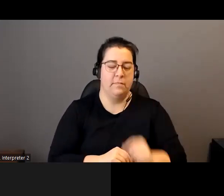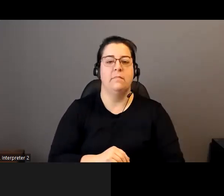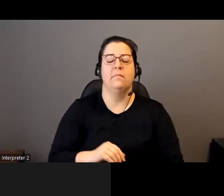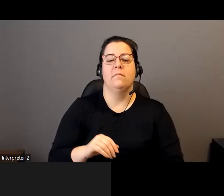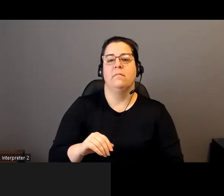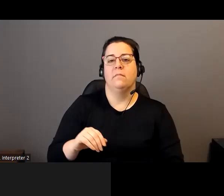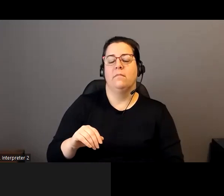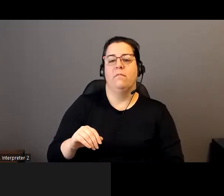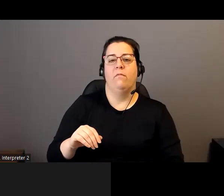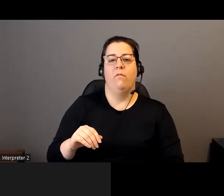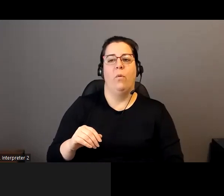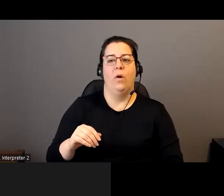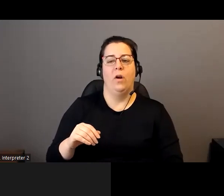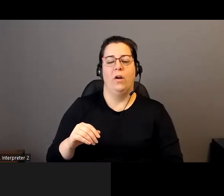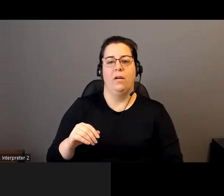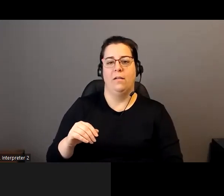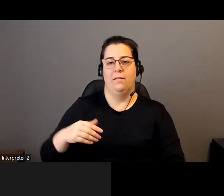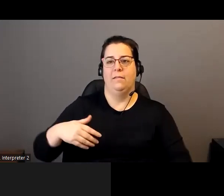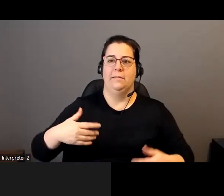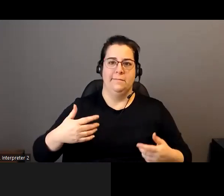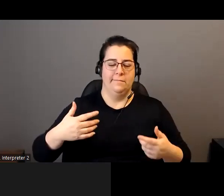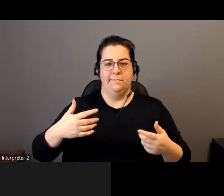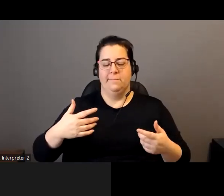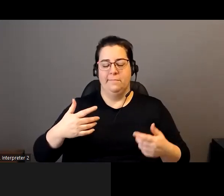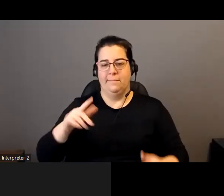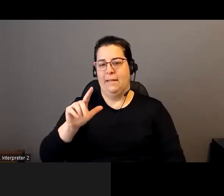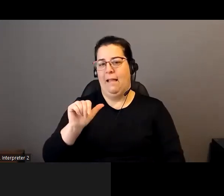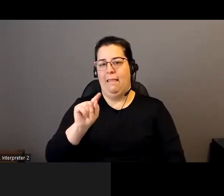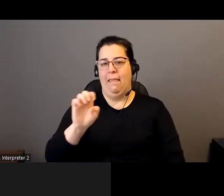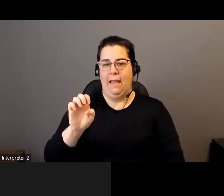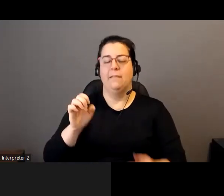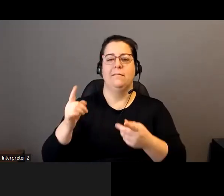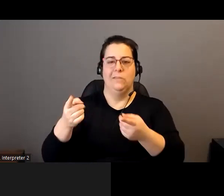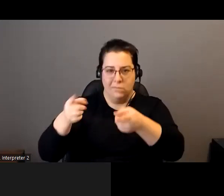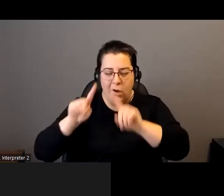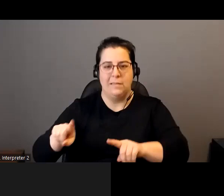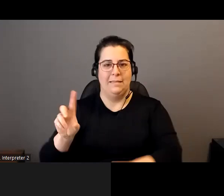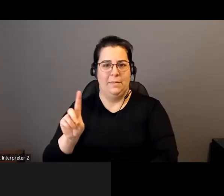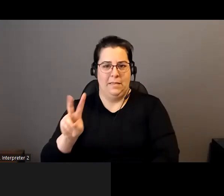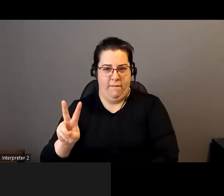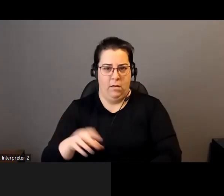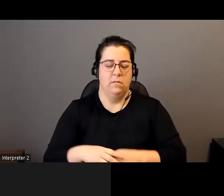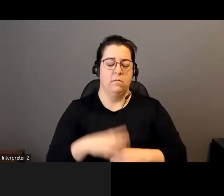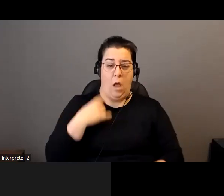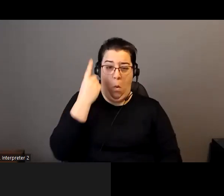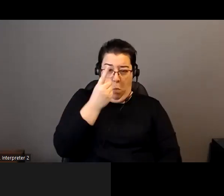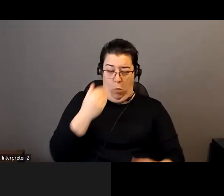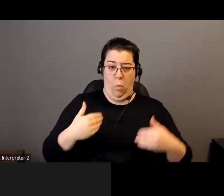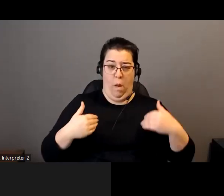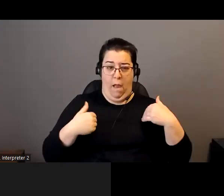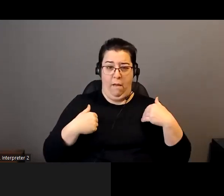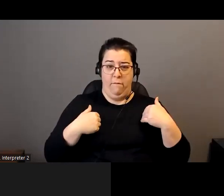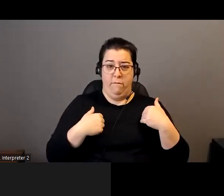on potential historic, psychological, or emotional or financial abuse? And what types of violence are tackled in